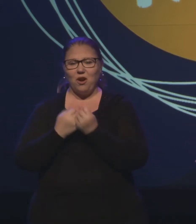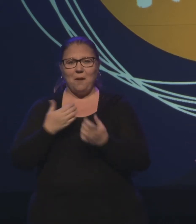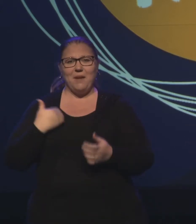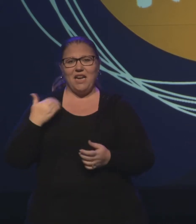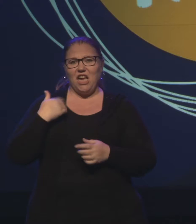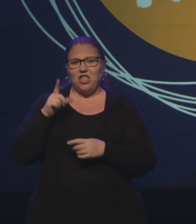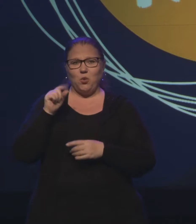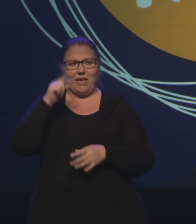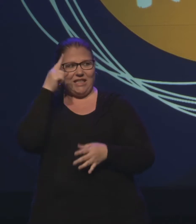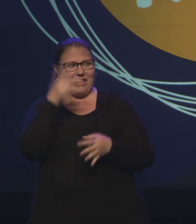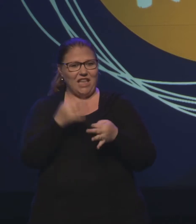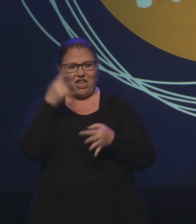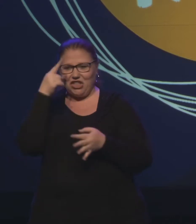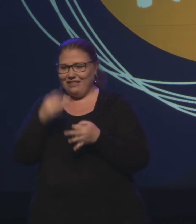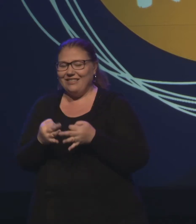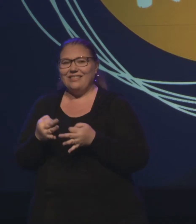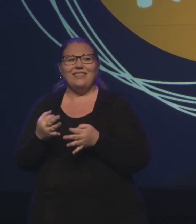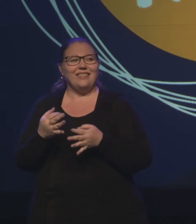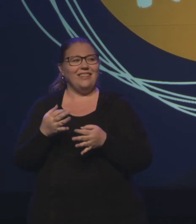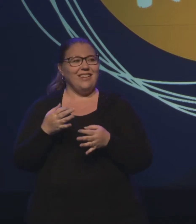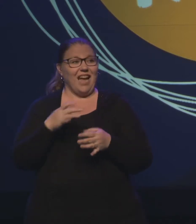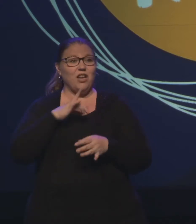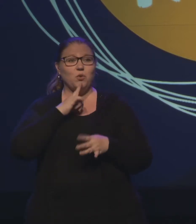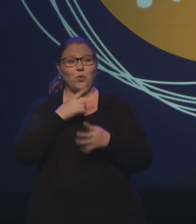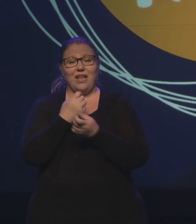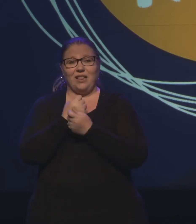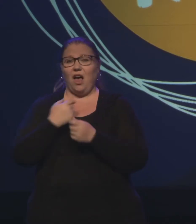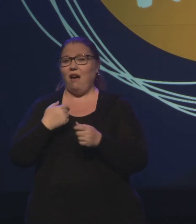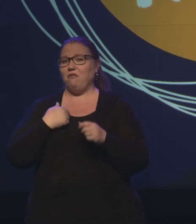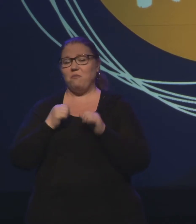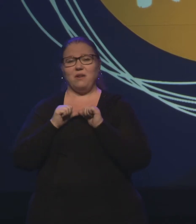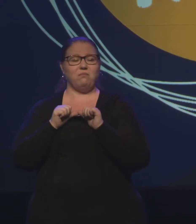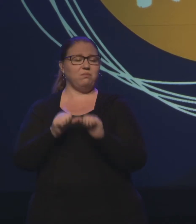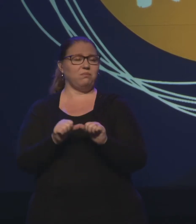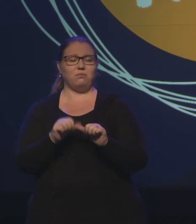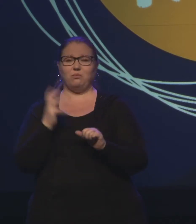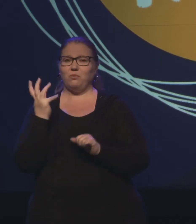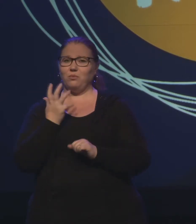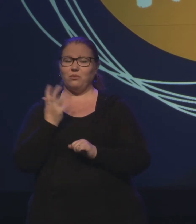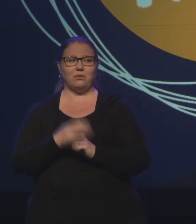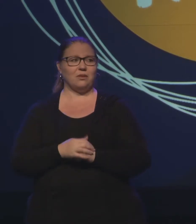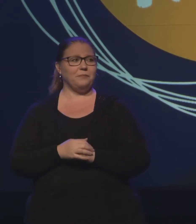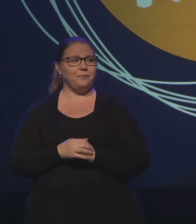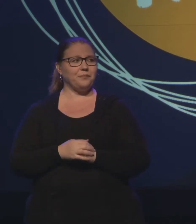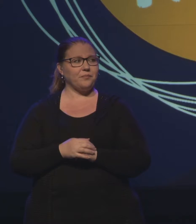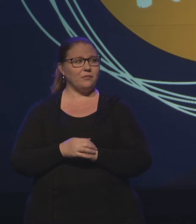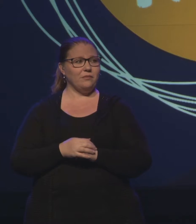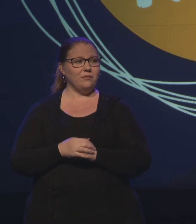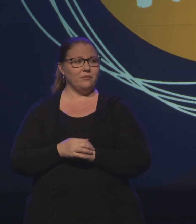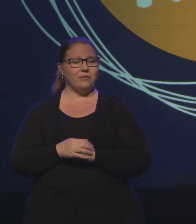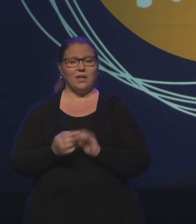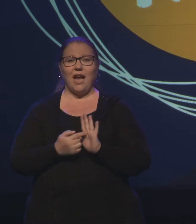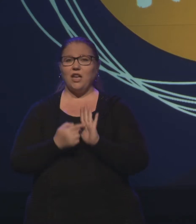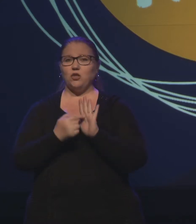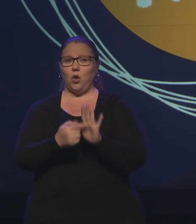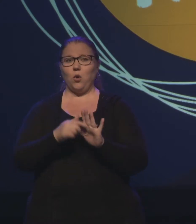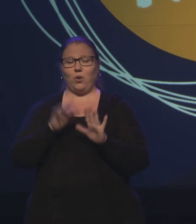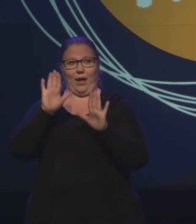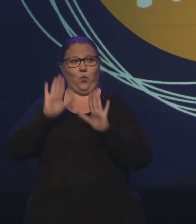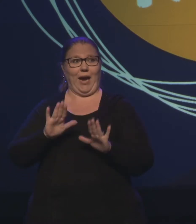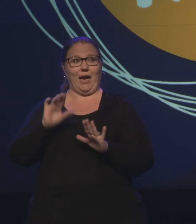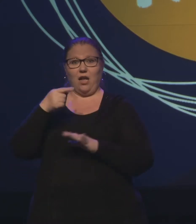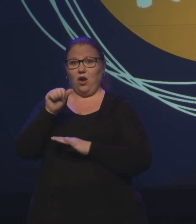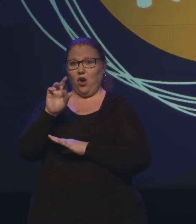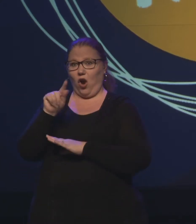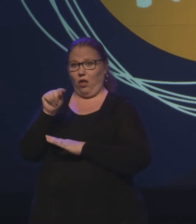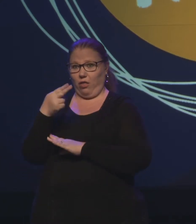young 20s decision-making, and has really loved me unconditionally. He epitomized that great Garth Brooks song